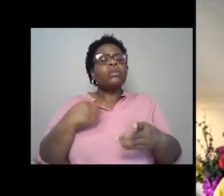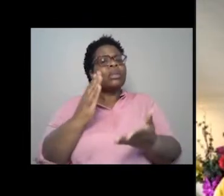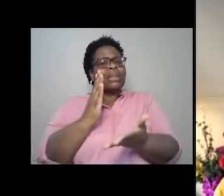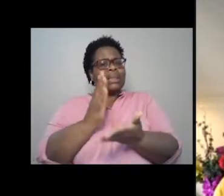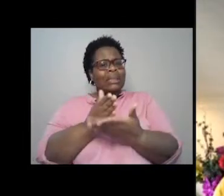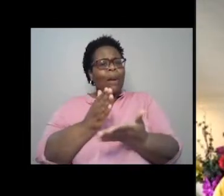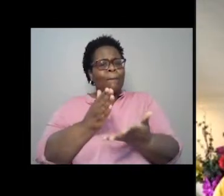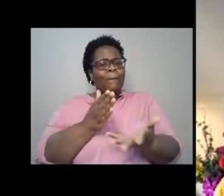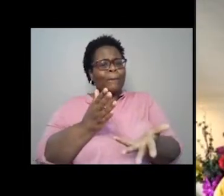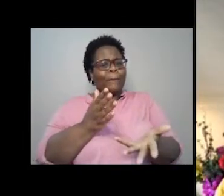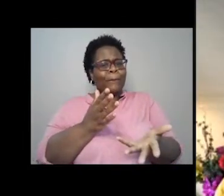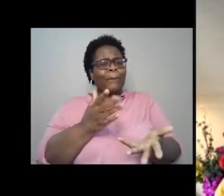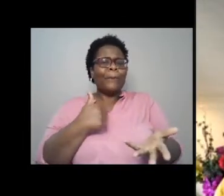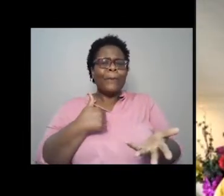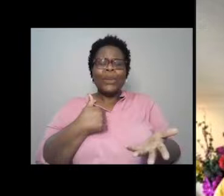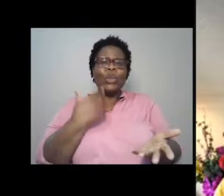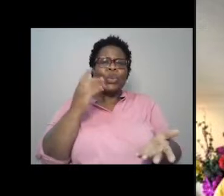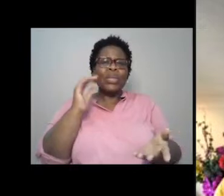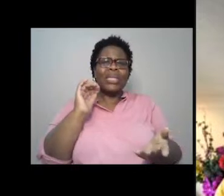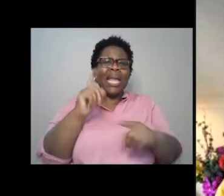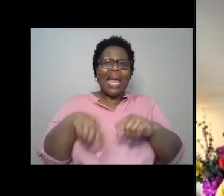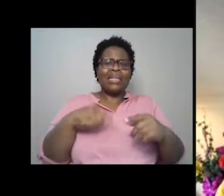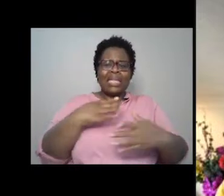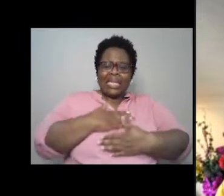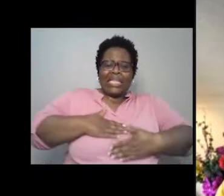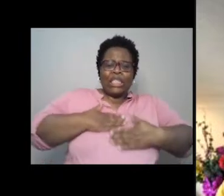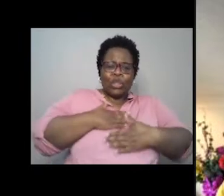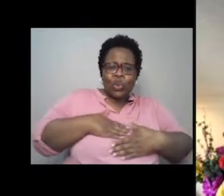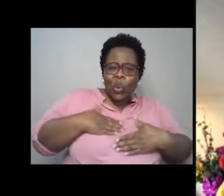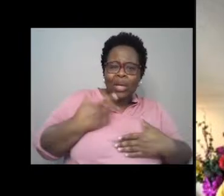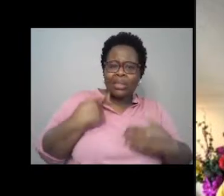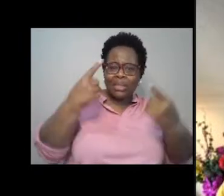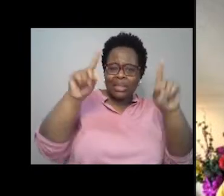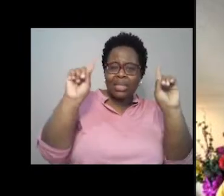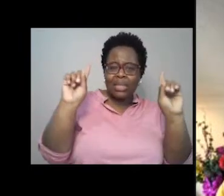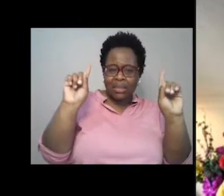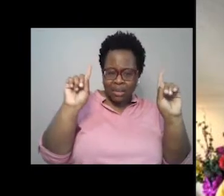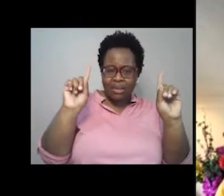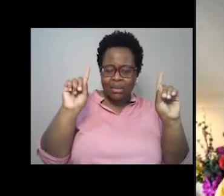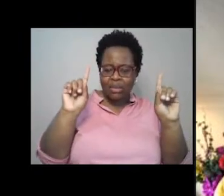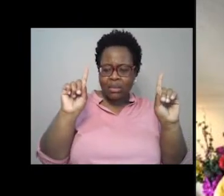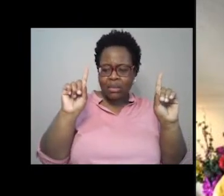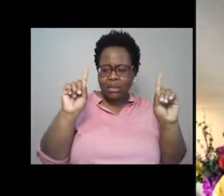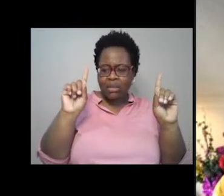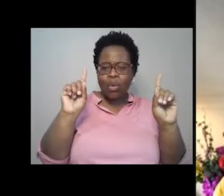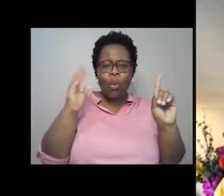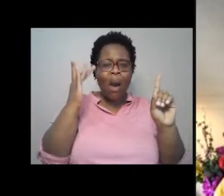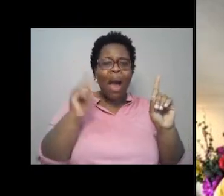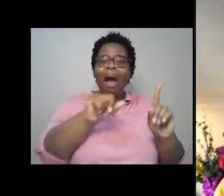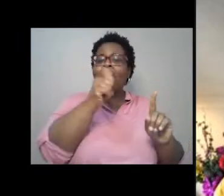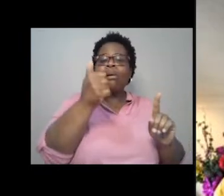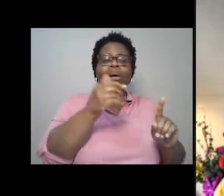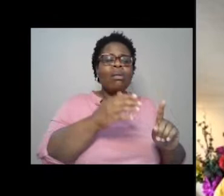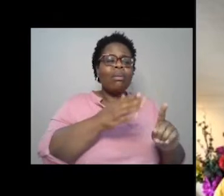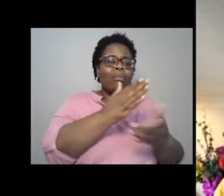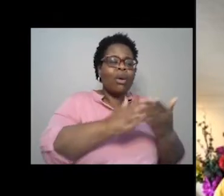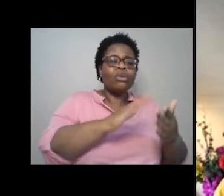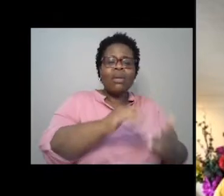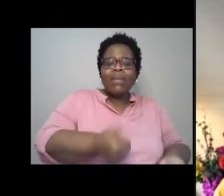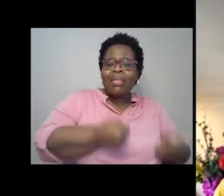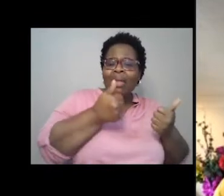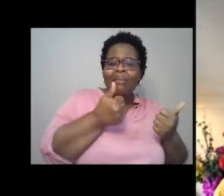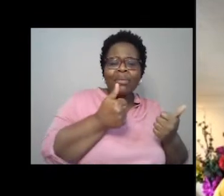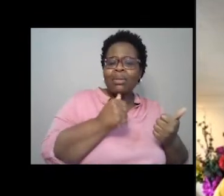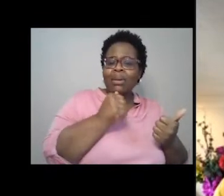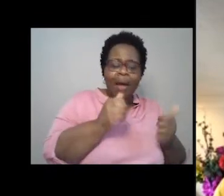that you can't even enjoy your achievements. You can't enjoy the things because this is why it's so important